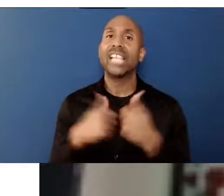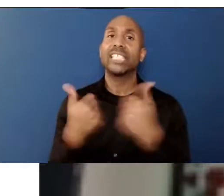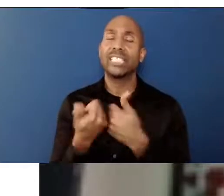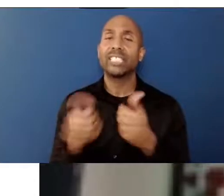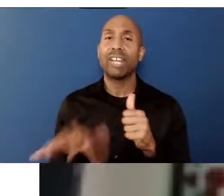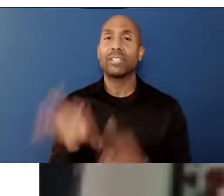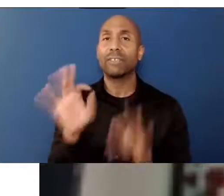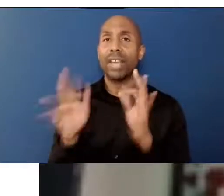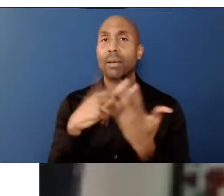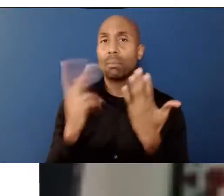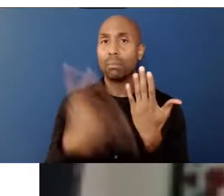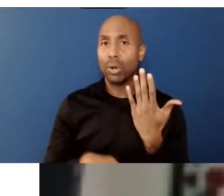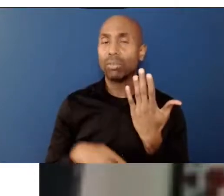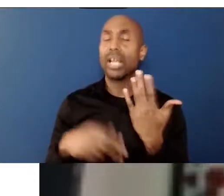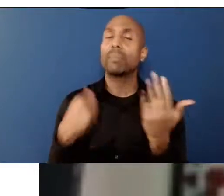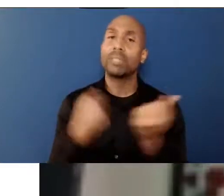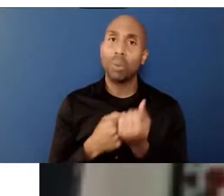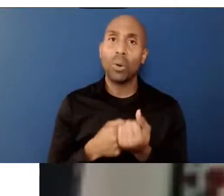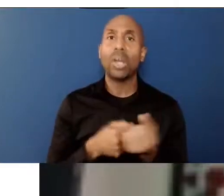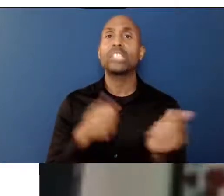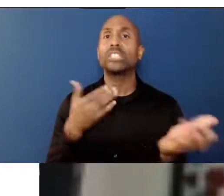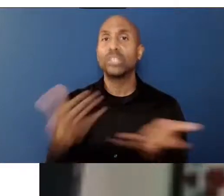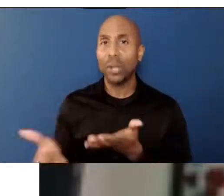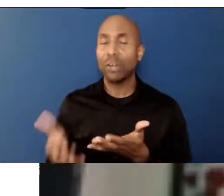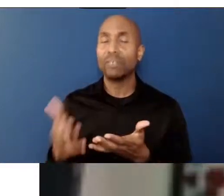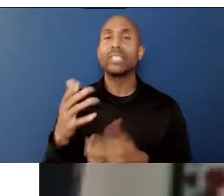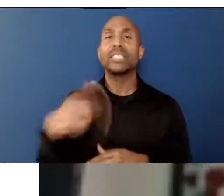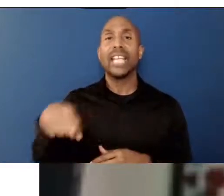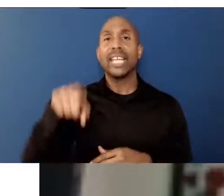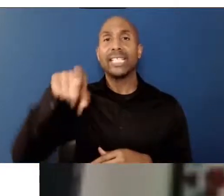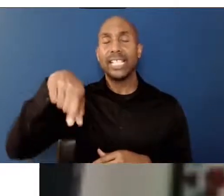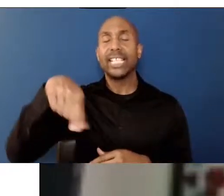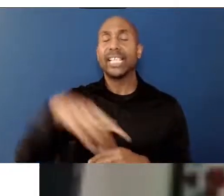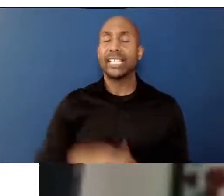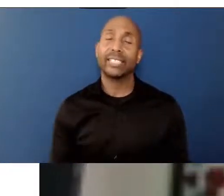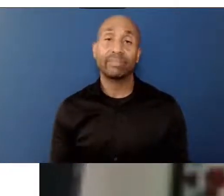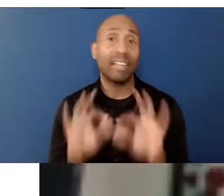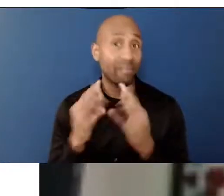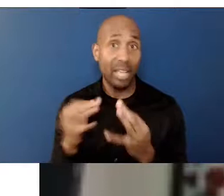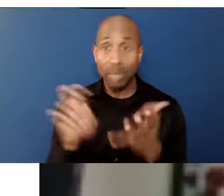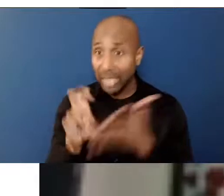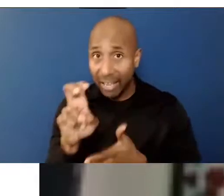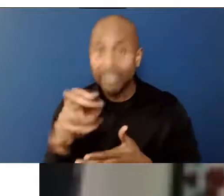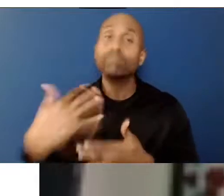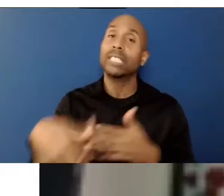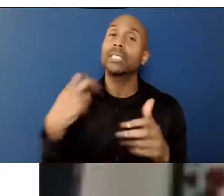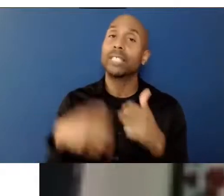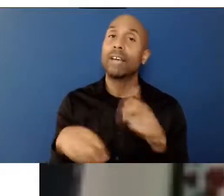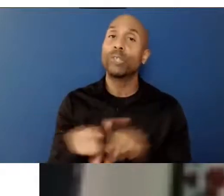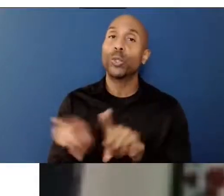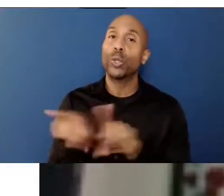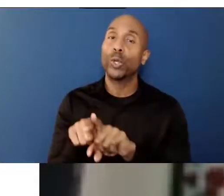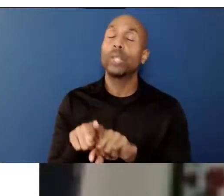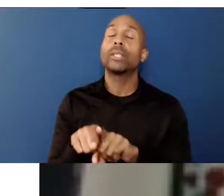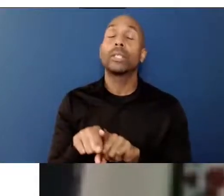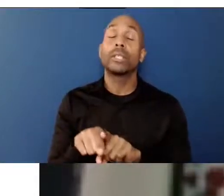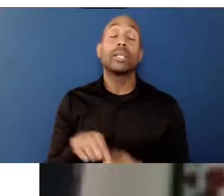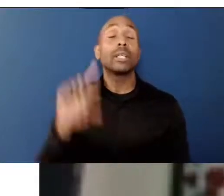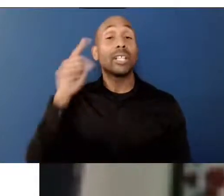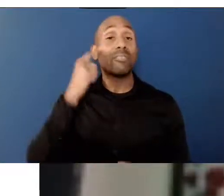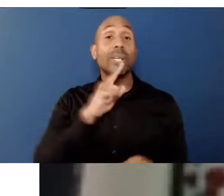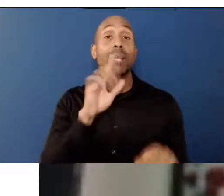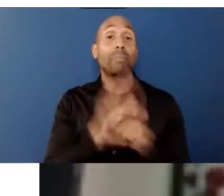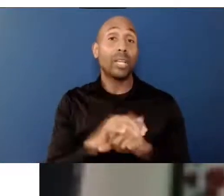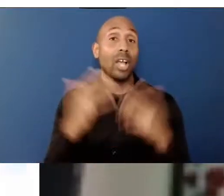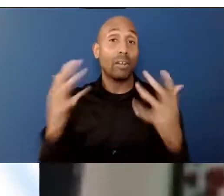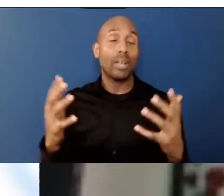programs and supports and services that they need. And government has made a commitment to our accessibility plan